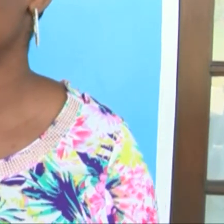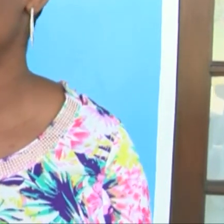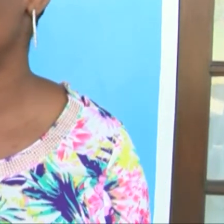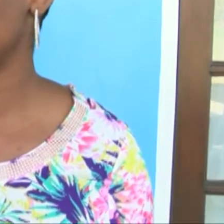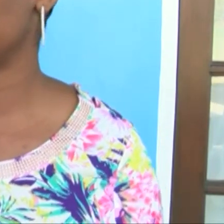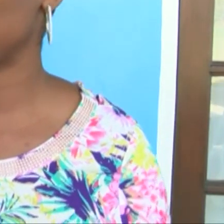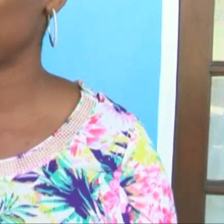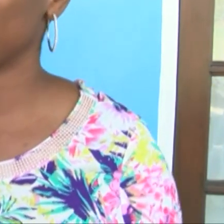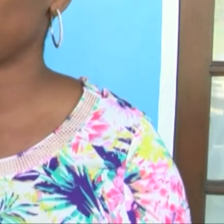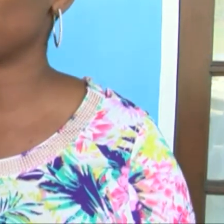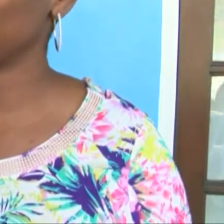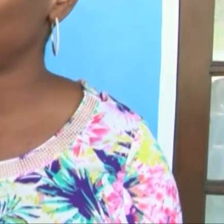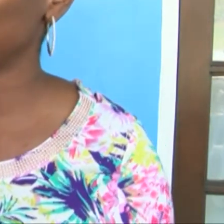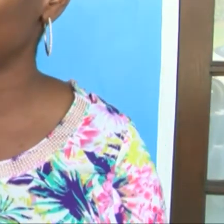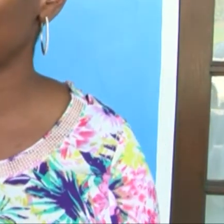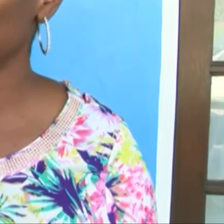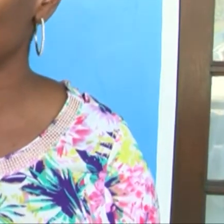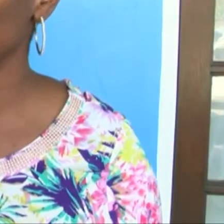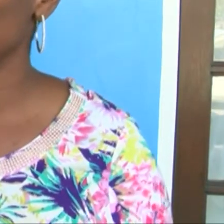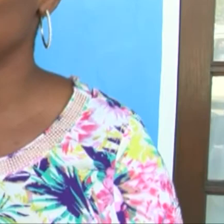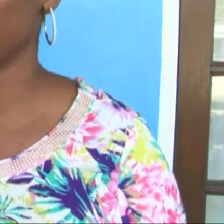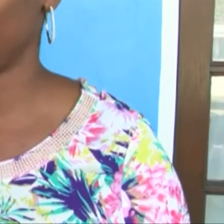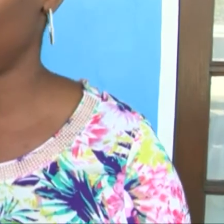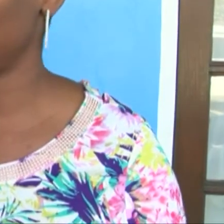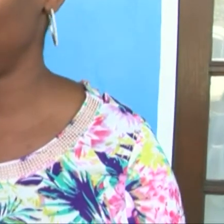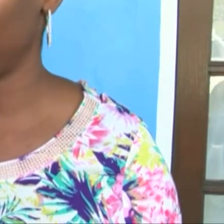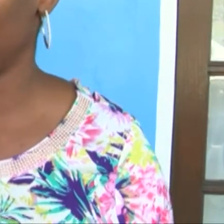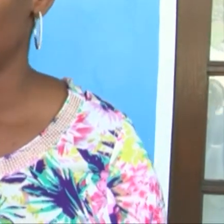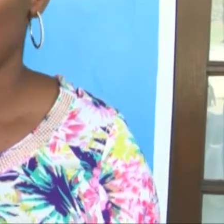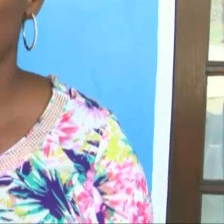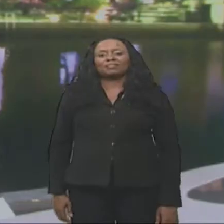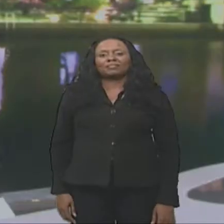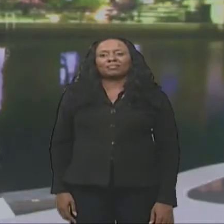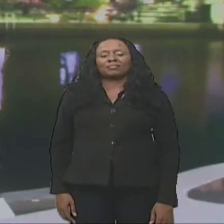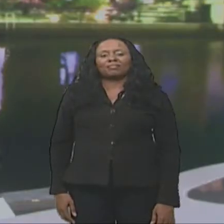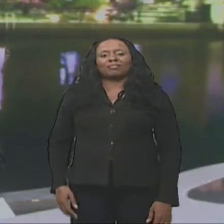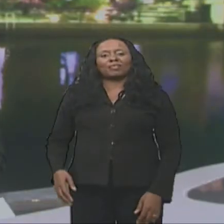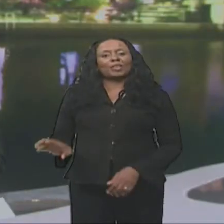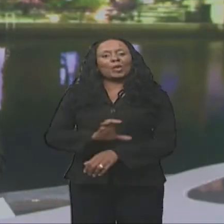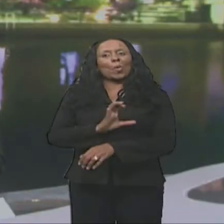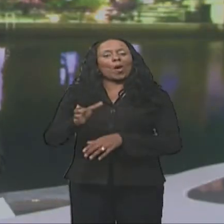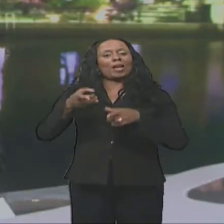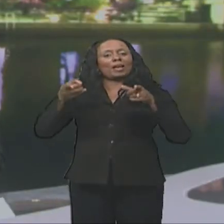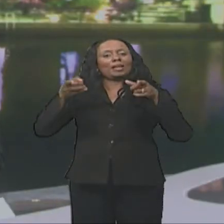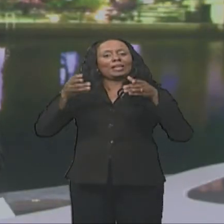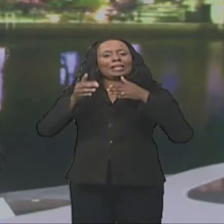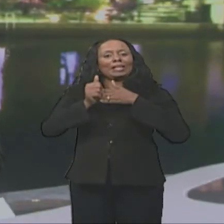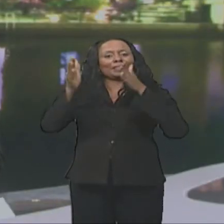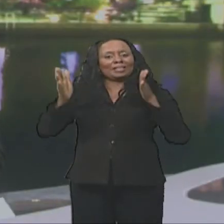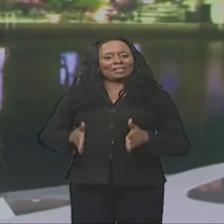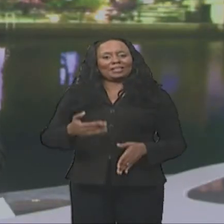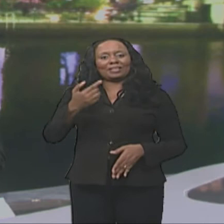that they wish they could be out in the community at church during the Easter period. Choir conductor Sylvester